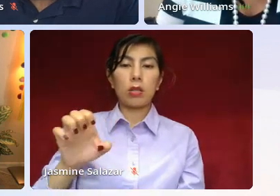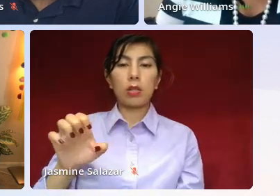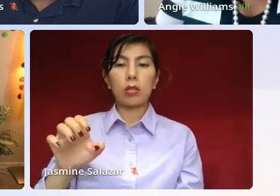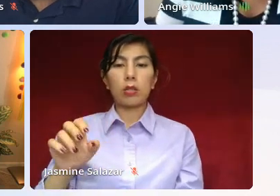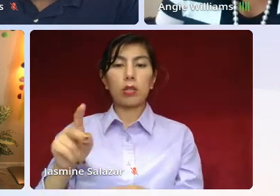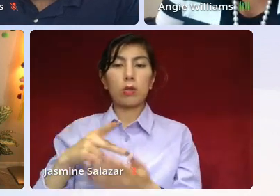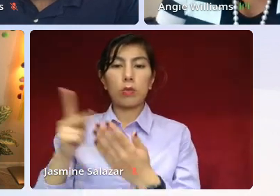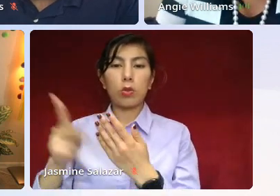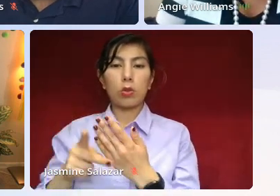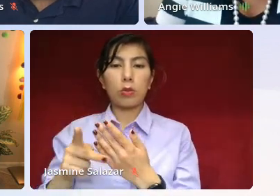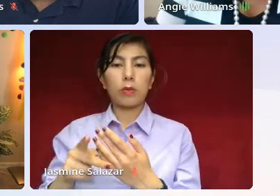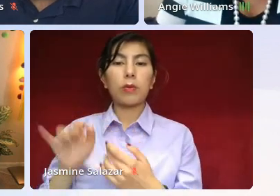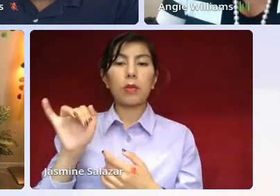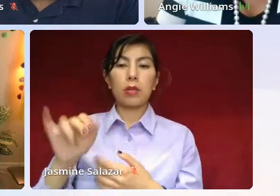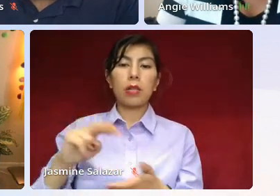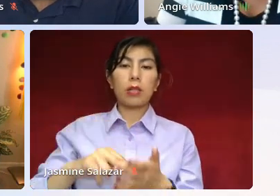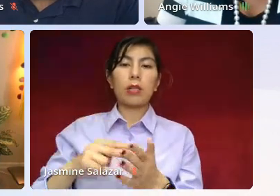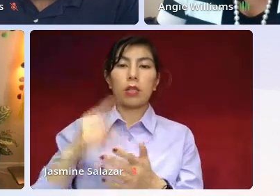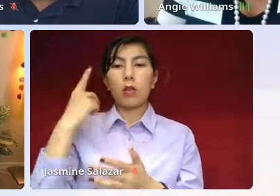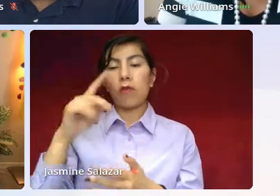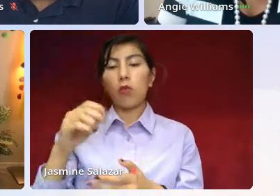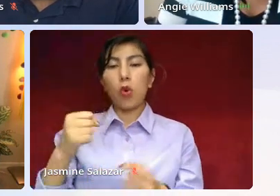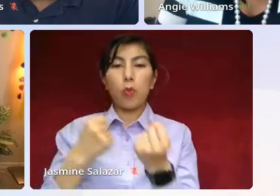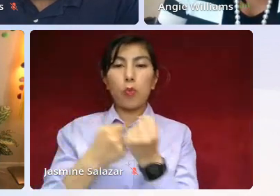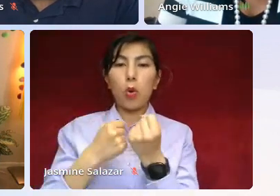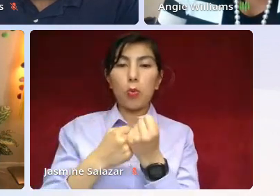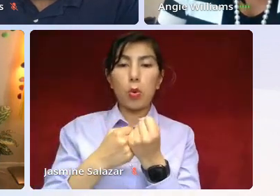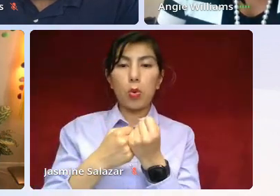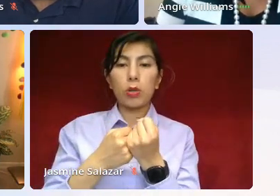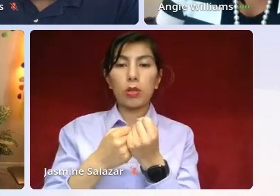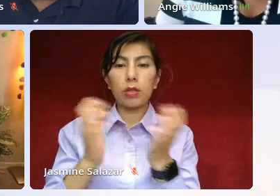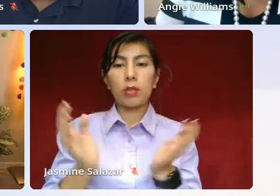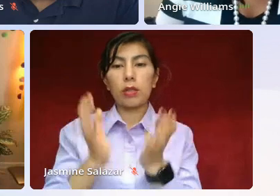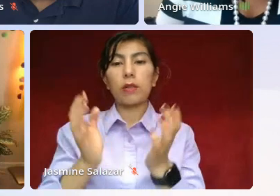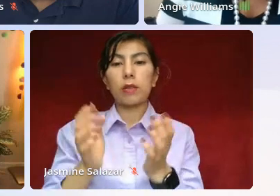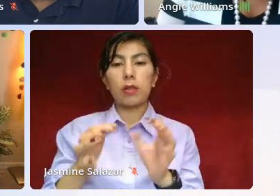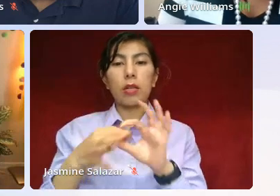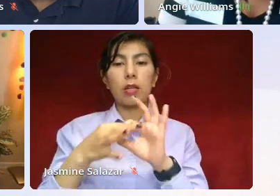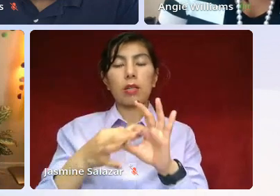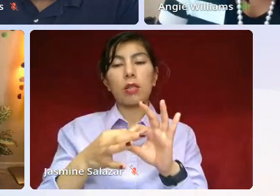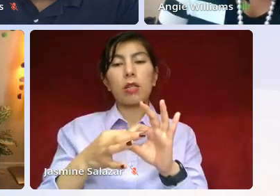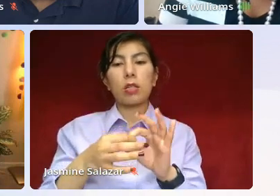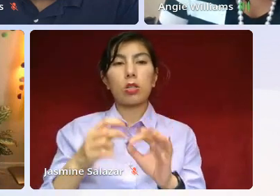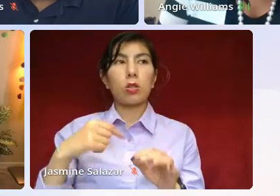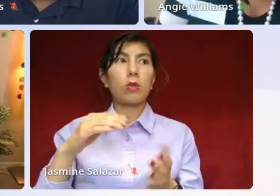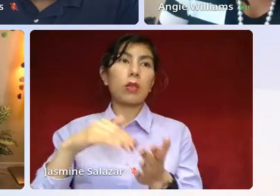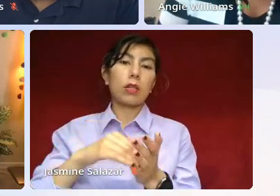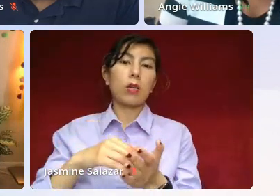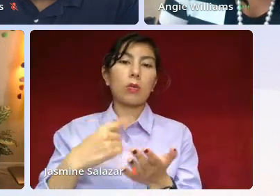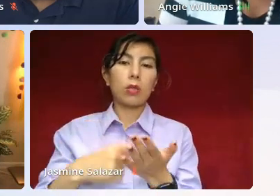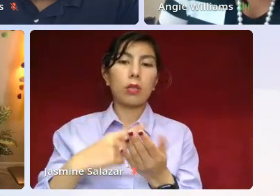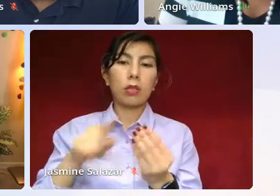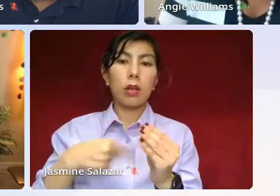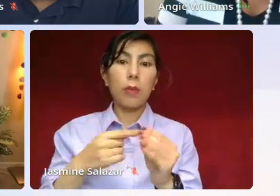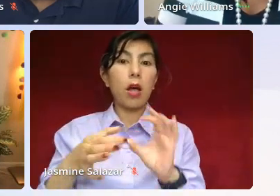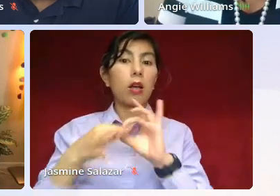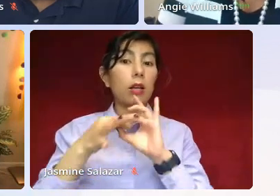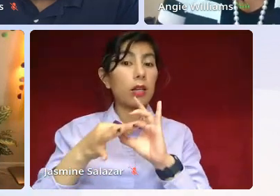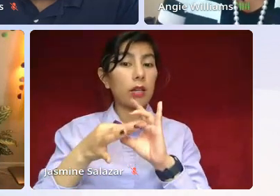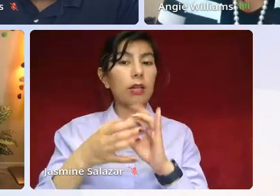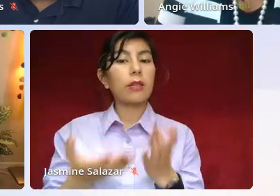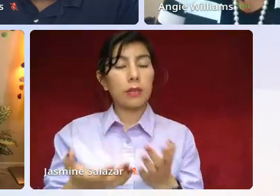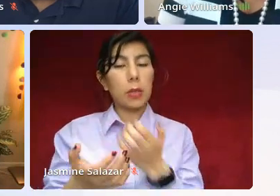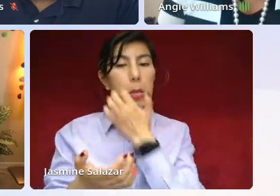PAC stands for Promoting Advocacy and Connection. So, again, we're talking once again about connecting.